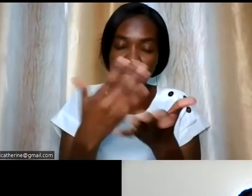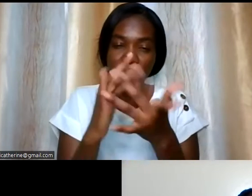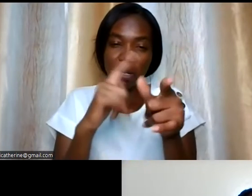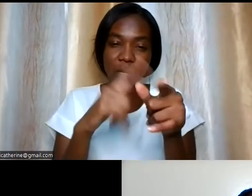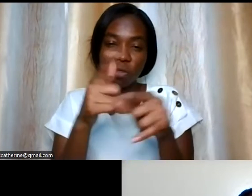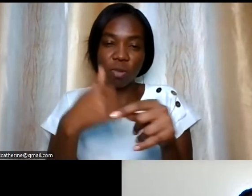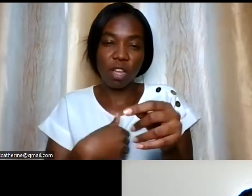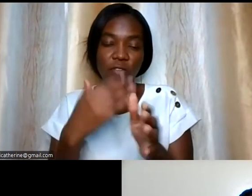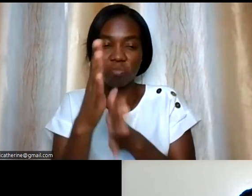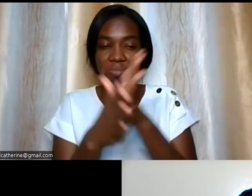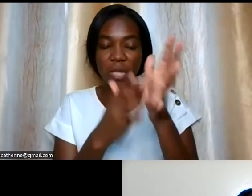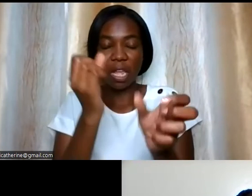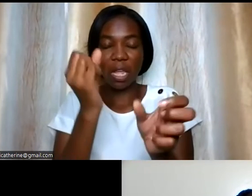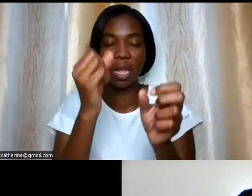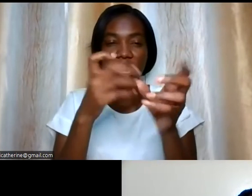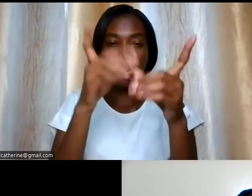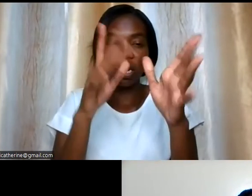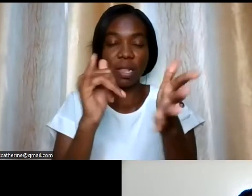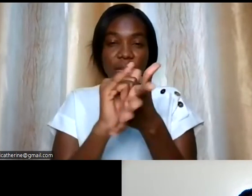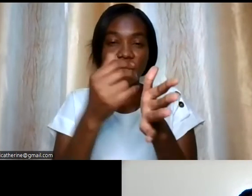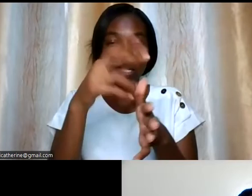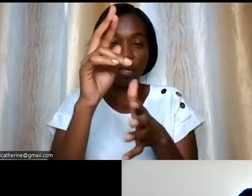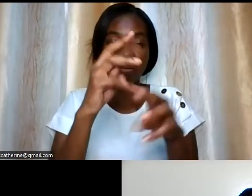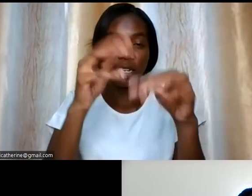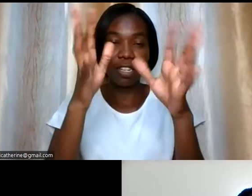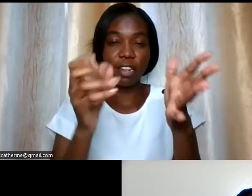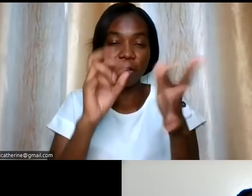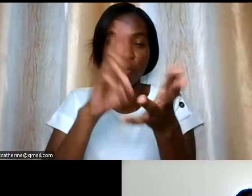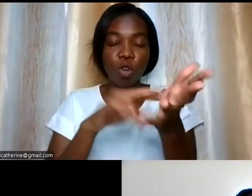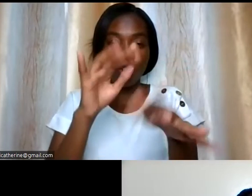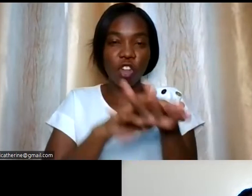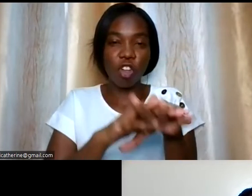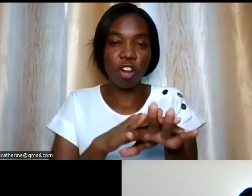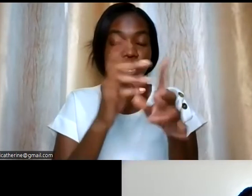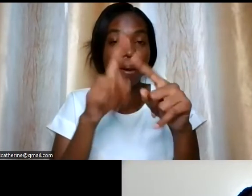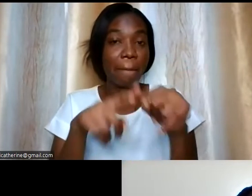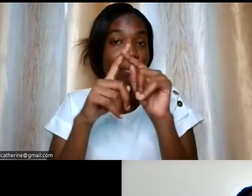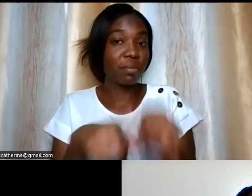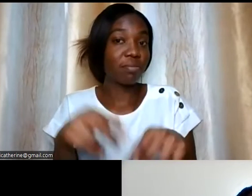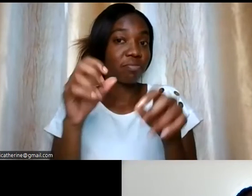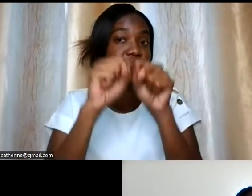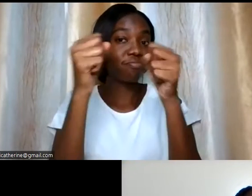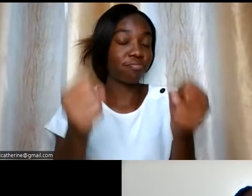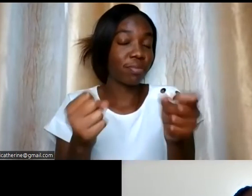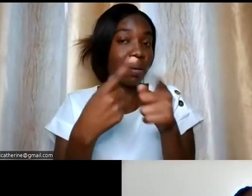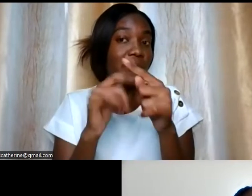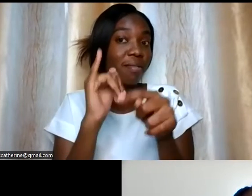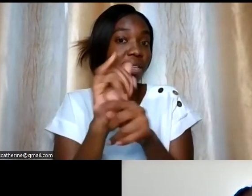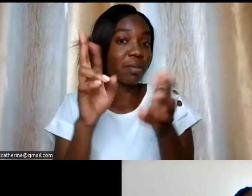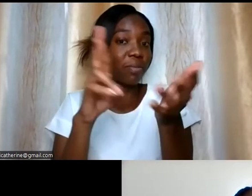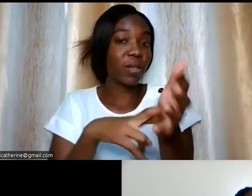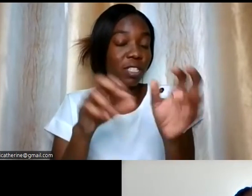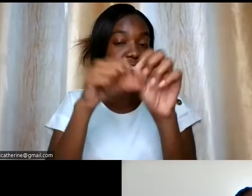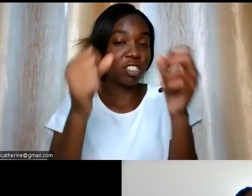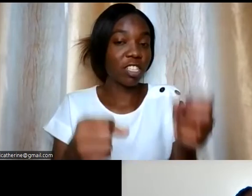operations director that the HR manager reports to, etc., depending on your structure. But then that is the reporting structure as